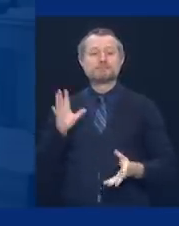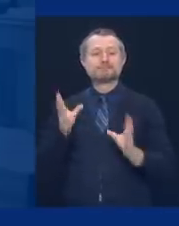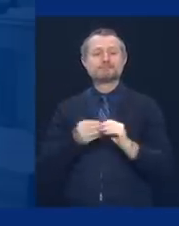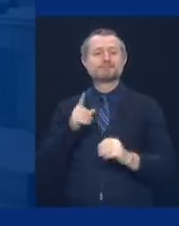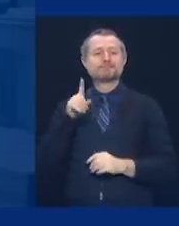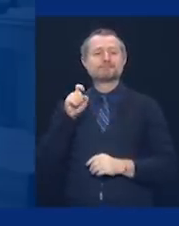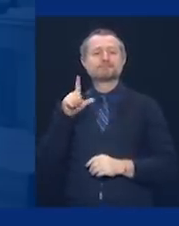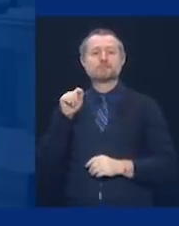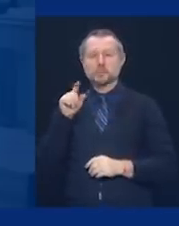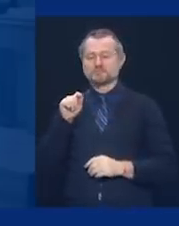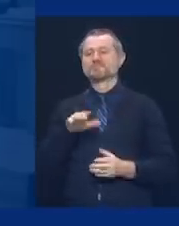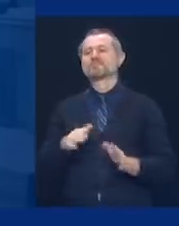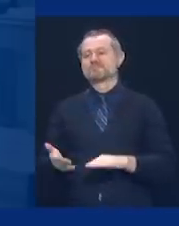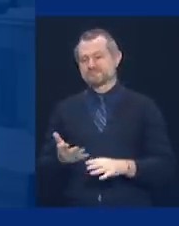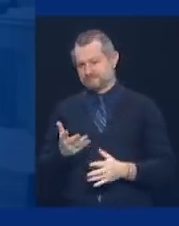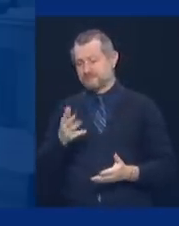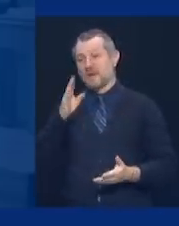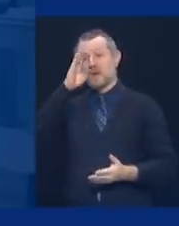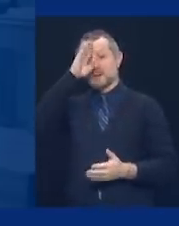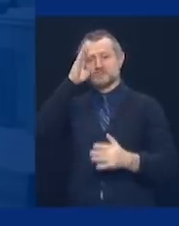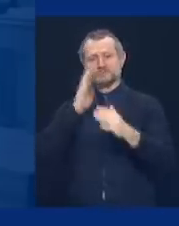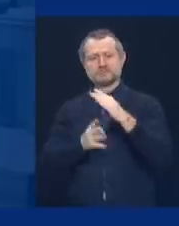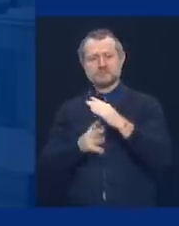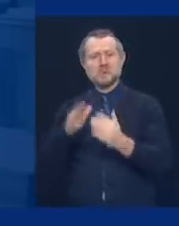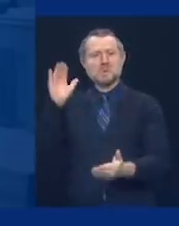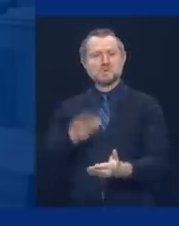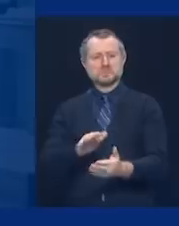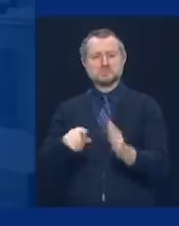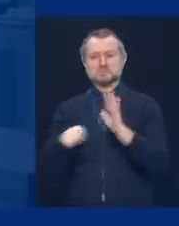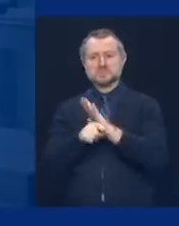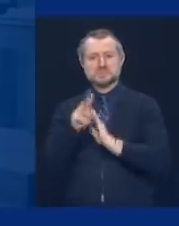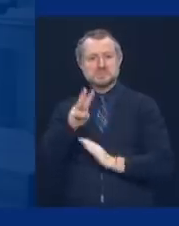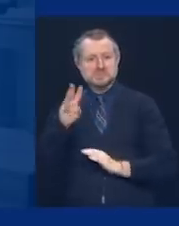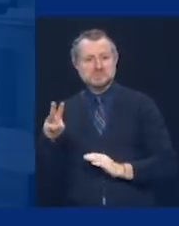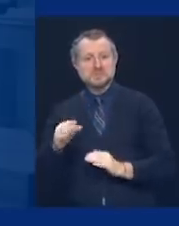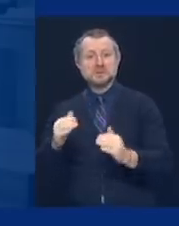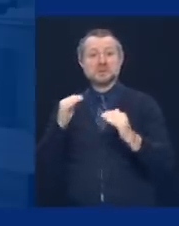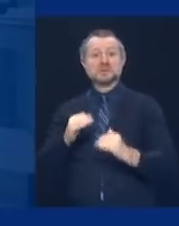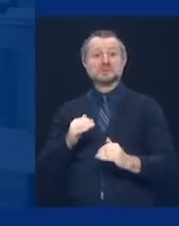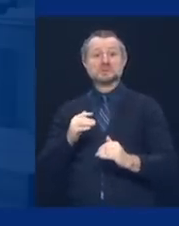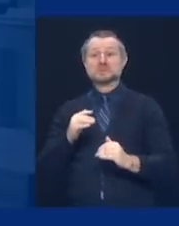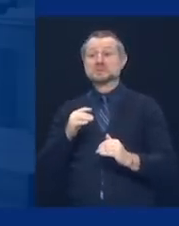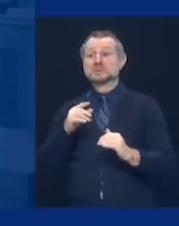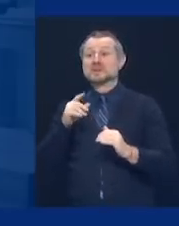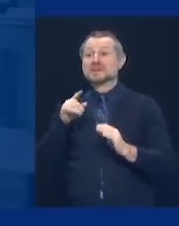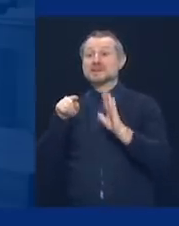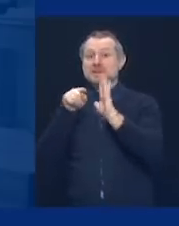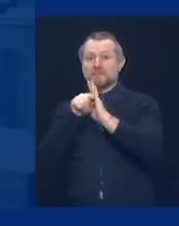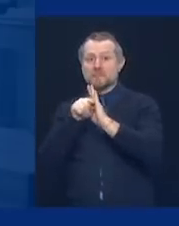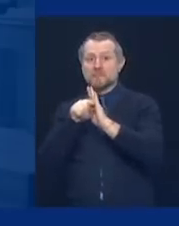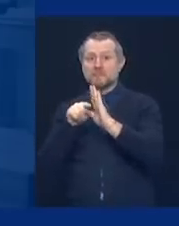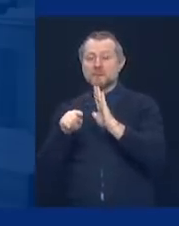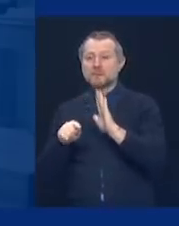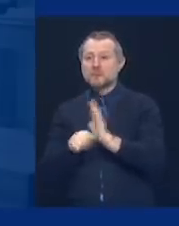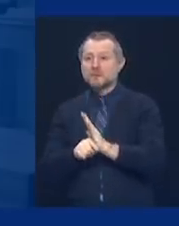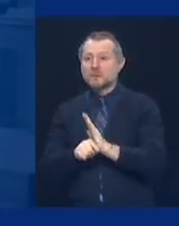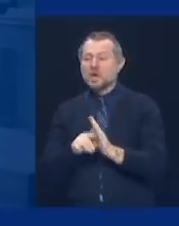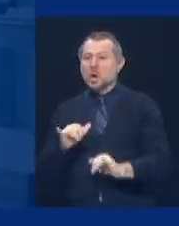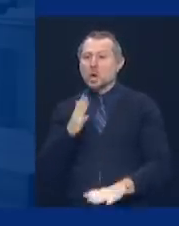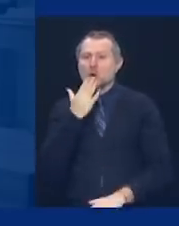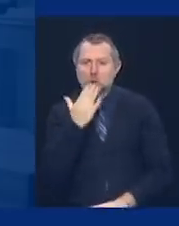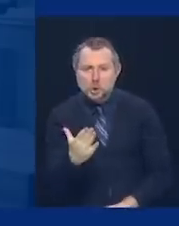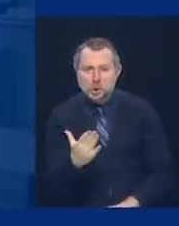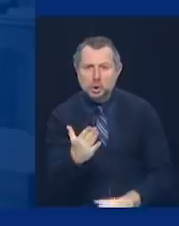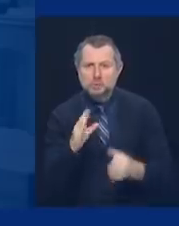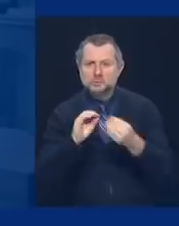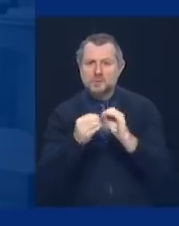down, 66. Those negative signs are actually good news.